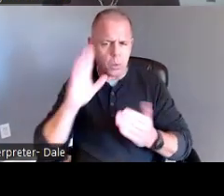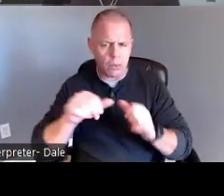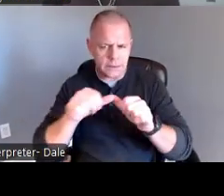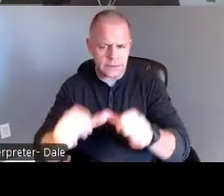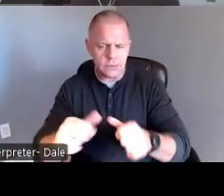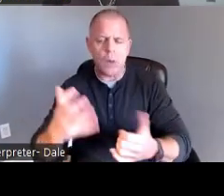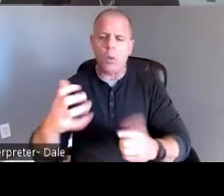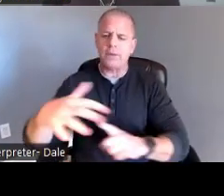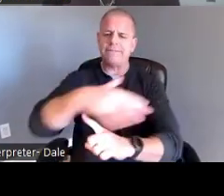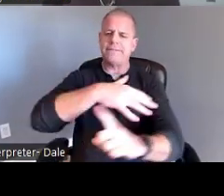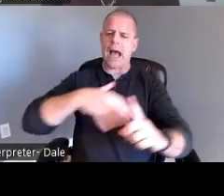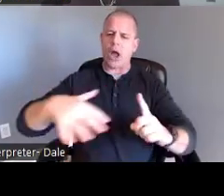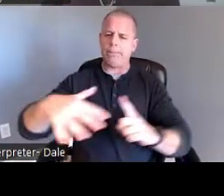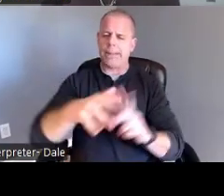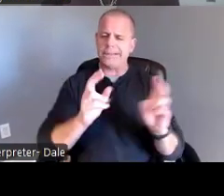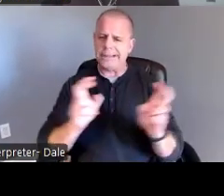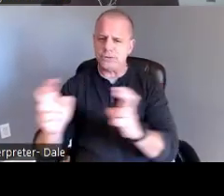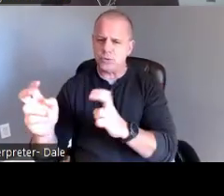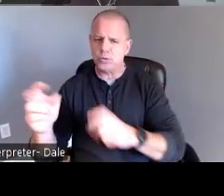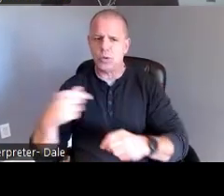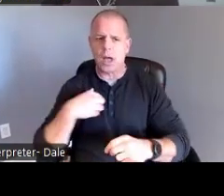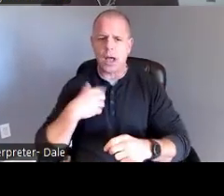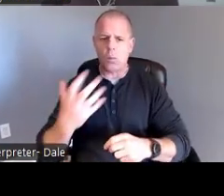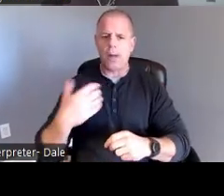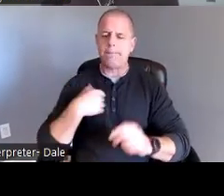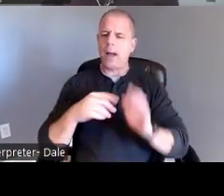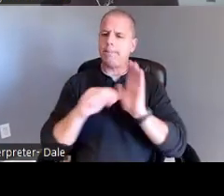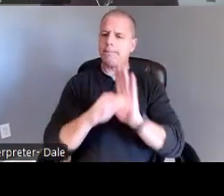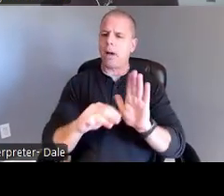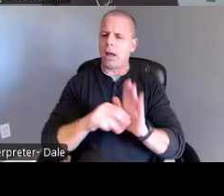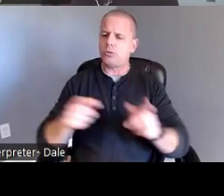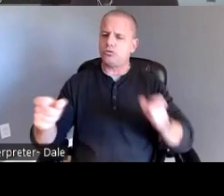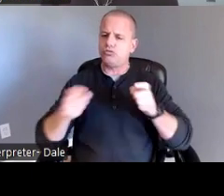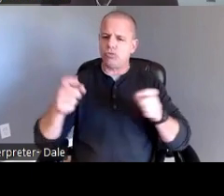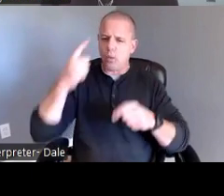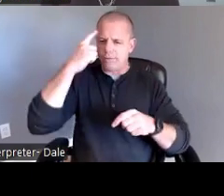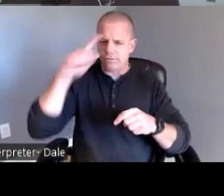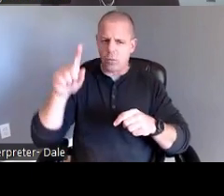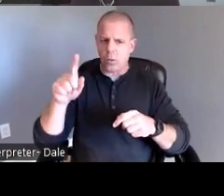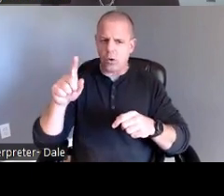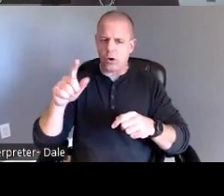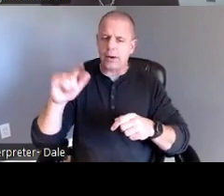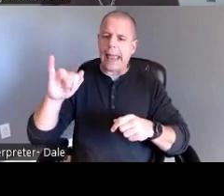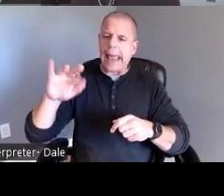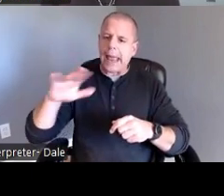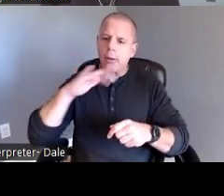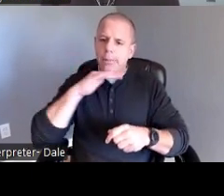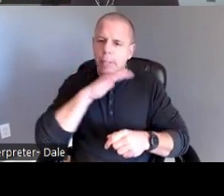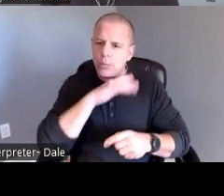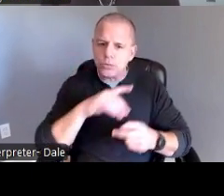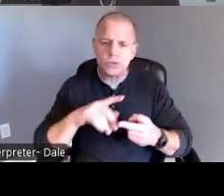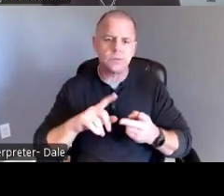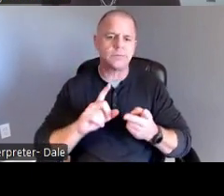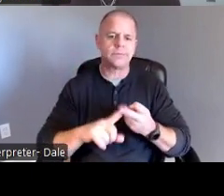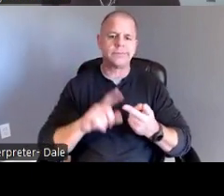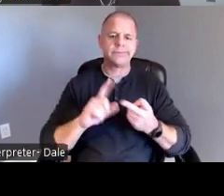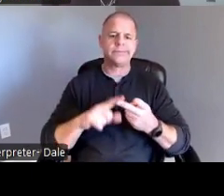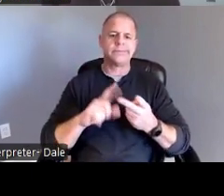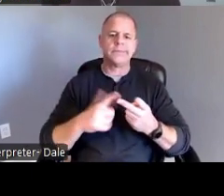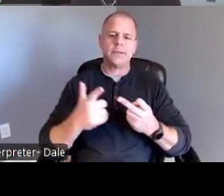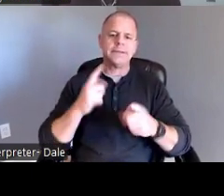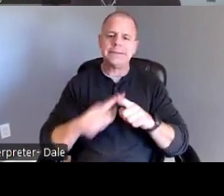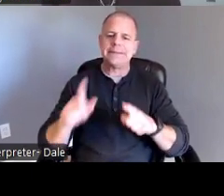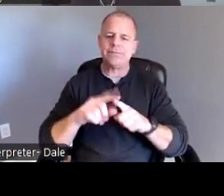environmental factors. So I want my models to control for air pollution, radon exposure, and things like that, and see how those